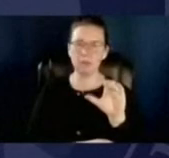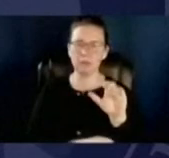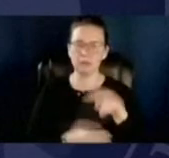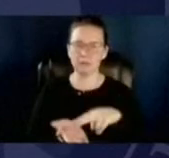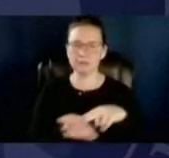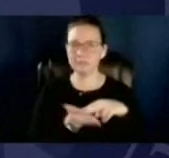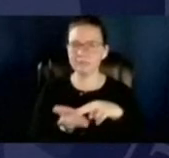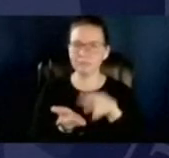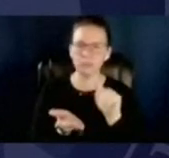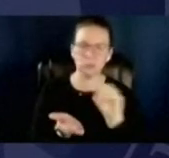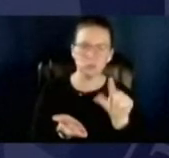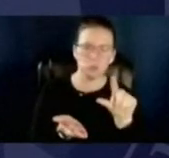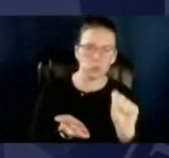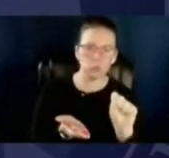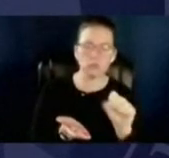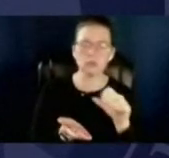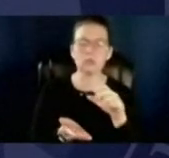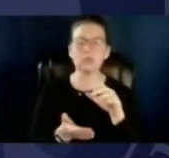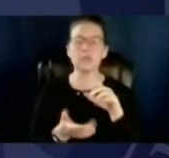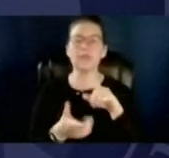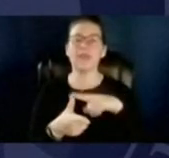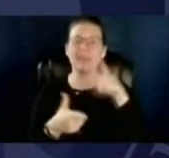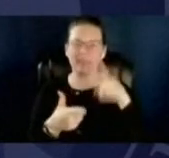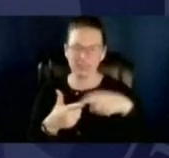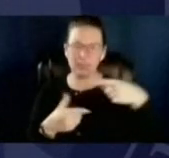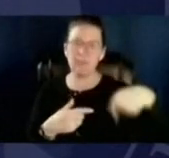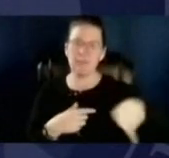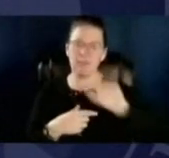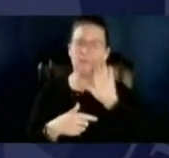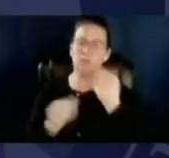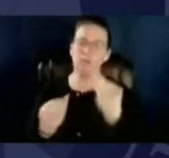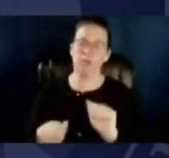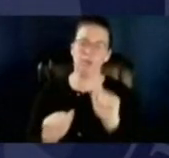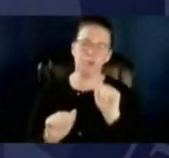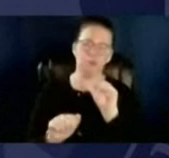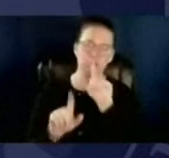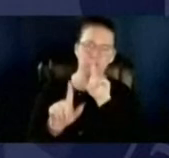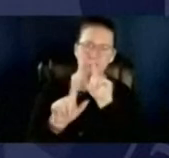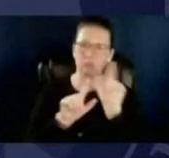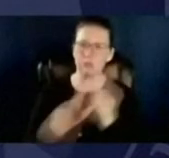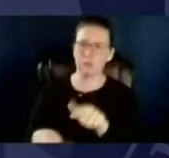to respond not only